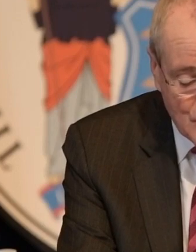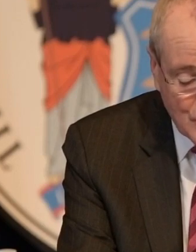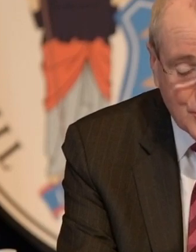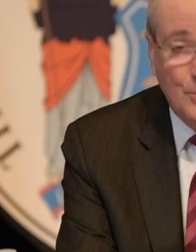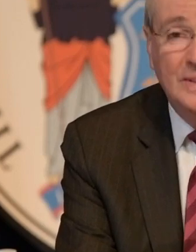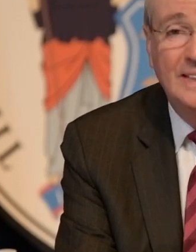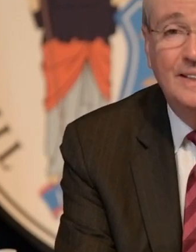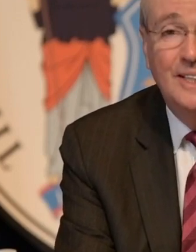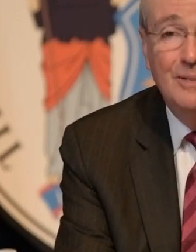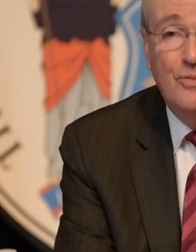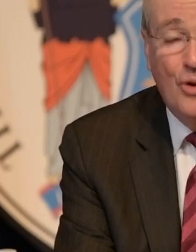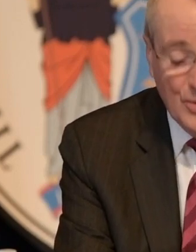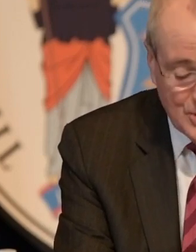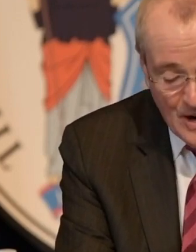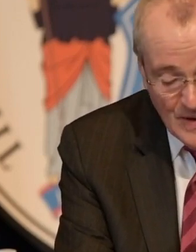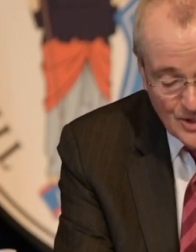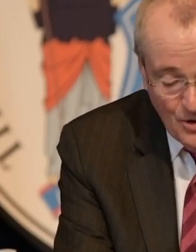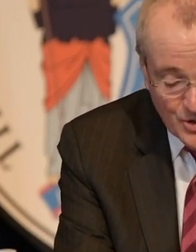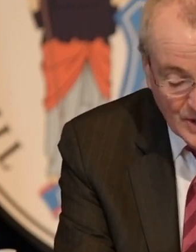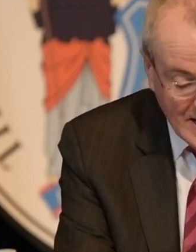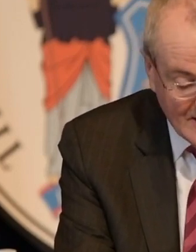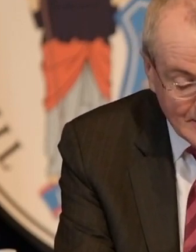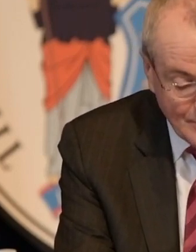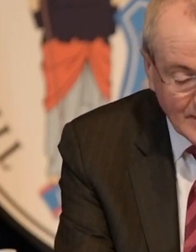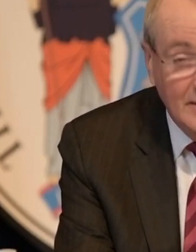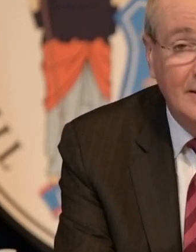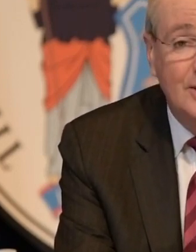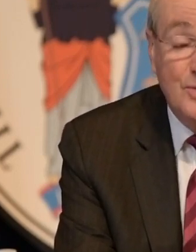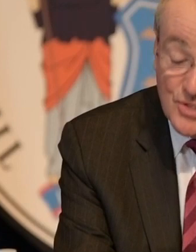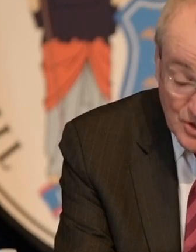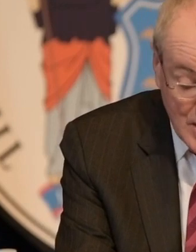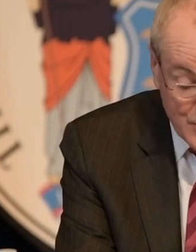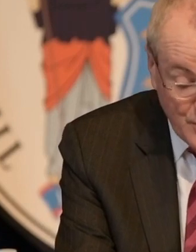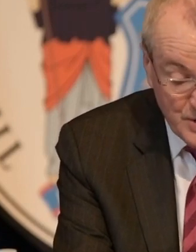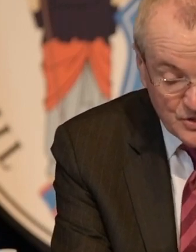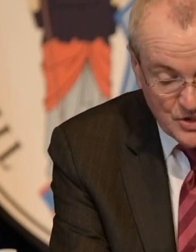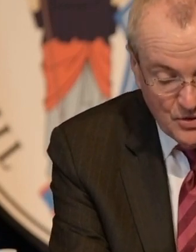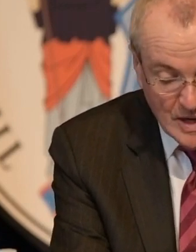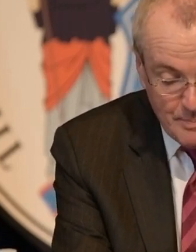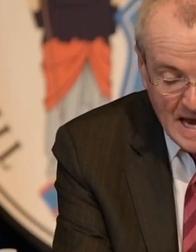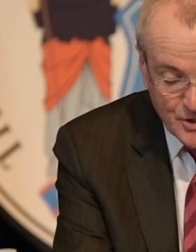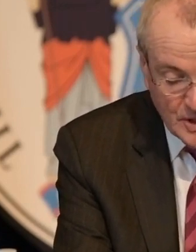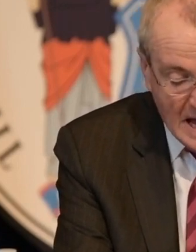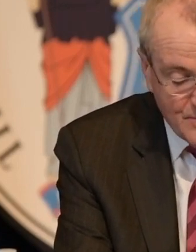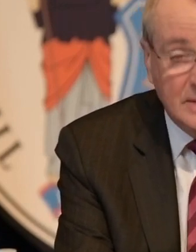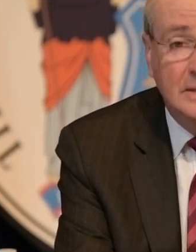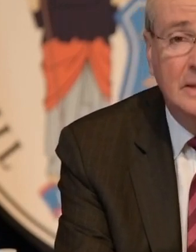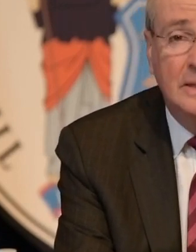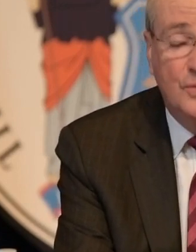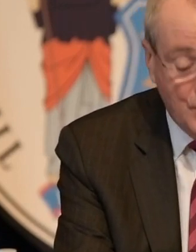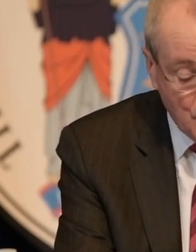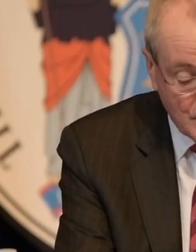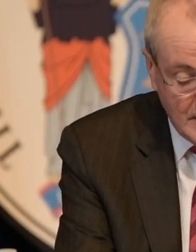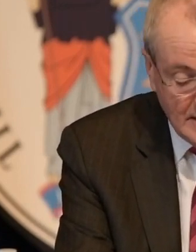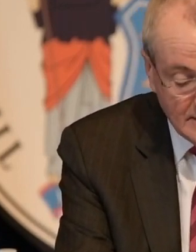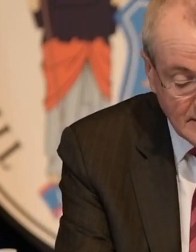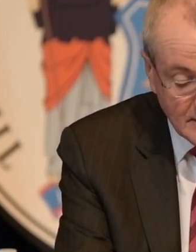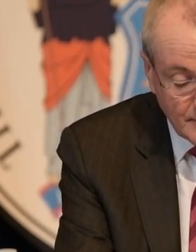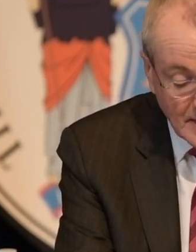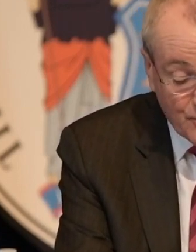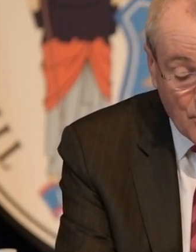raised 6 children before retiring to Ocean County. She was a successful business owner and a passionate advocate for those in